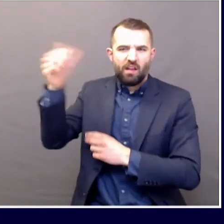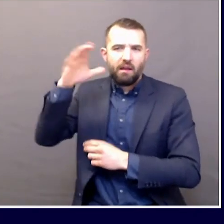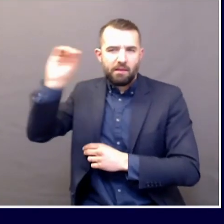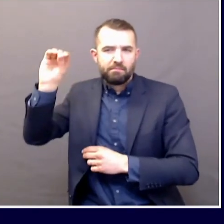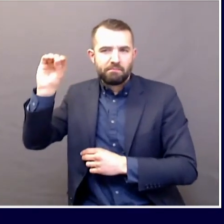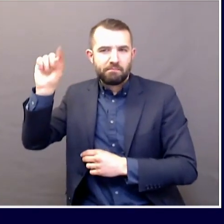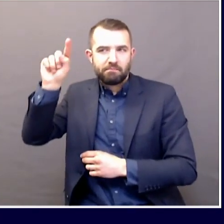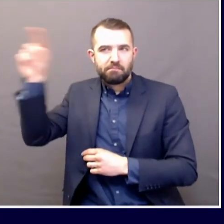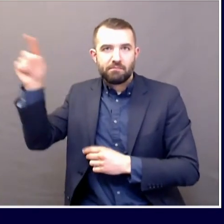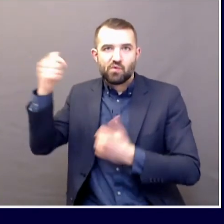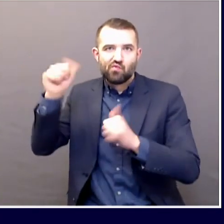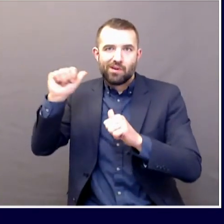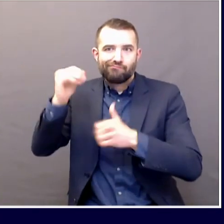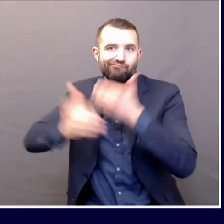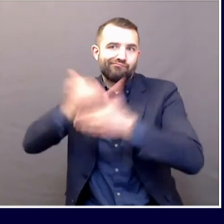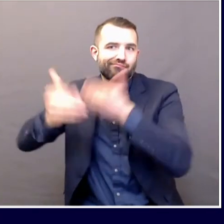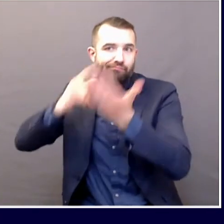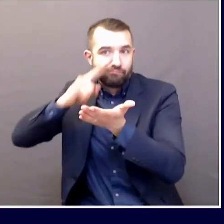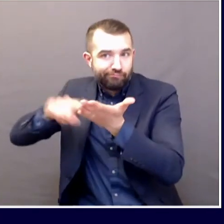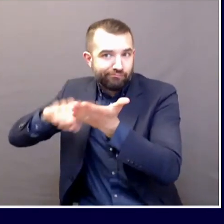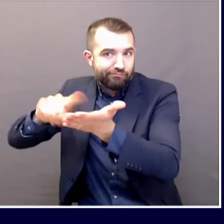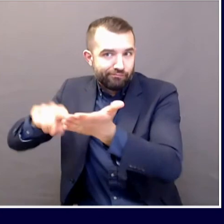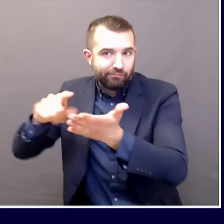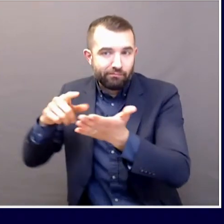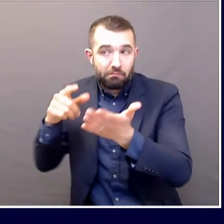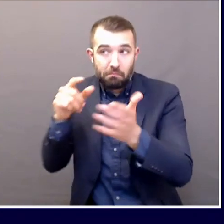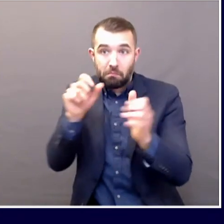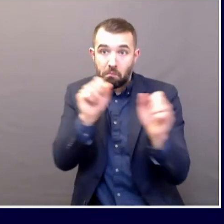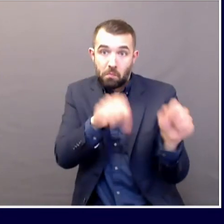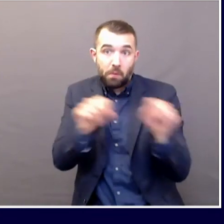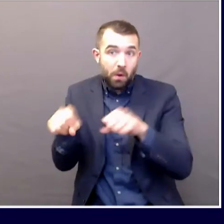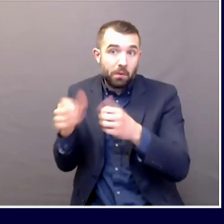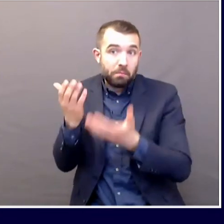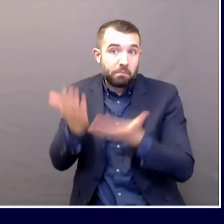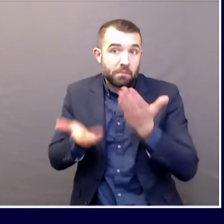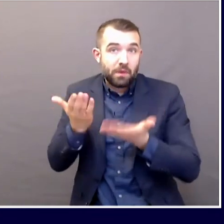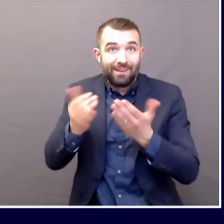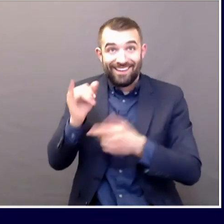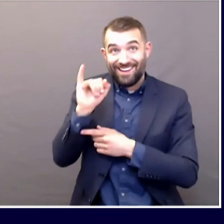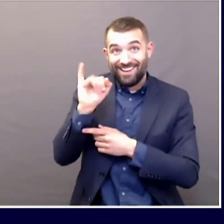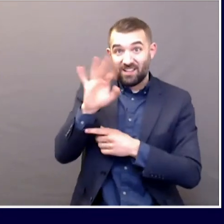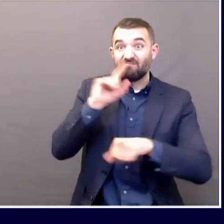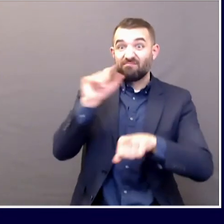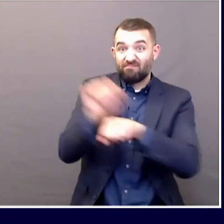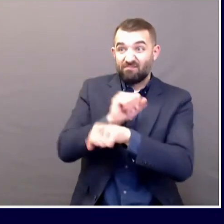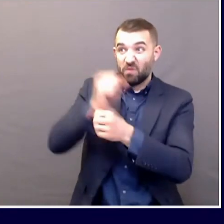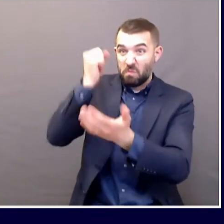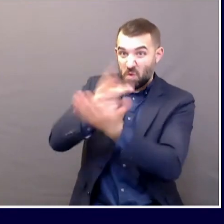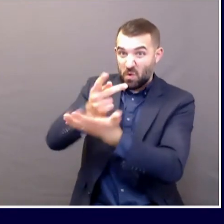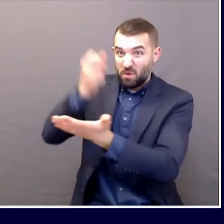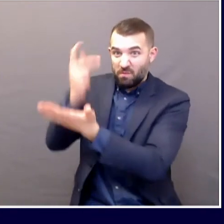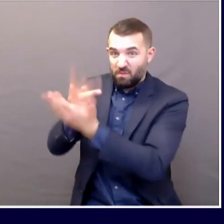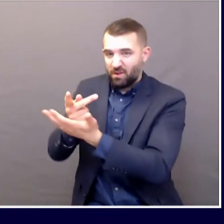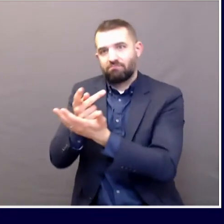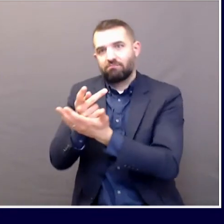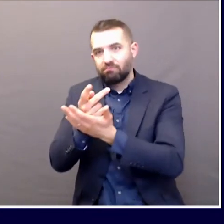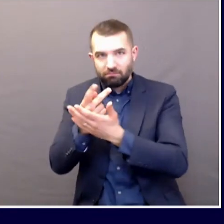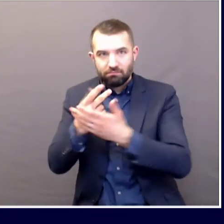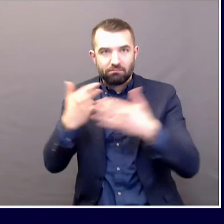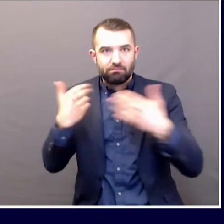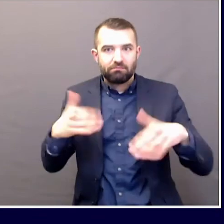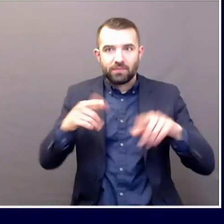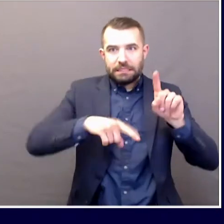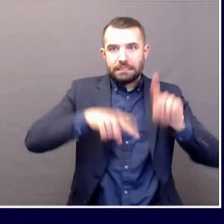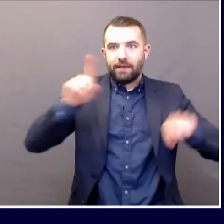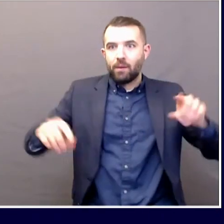an expanded and more diversified pool of vaccines on the horizon. Each of these vaccines does